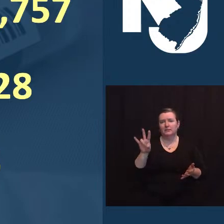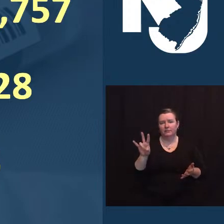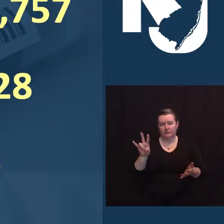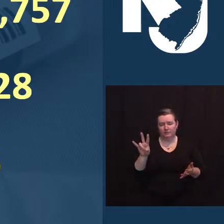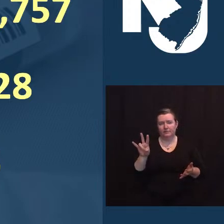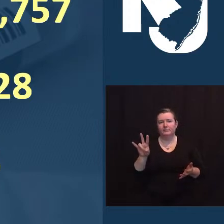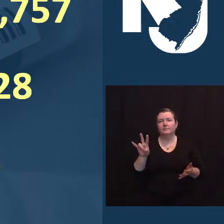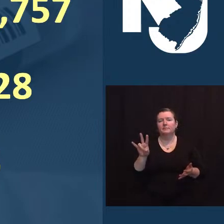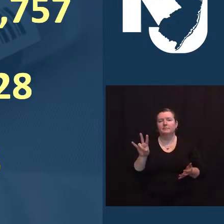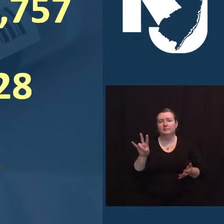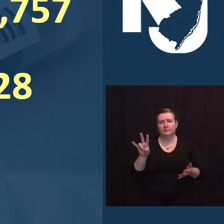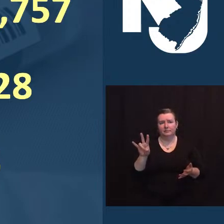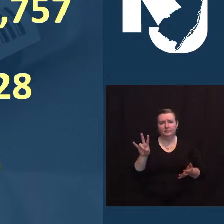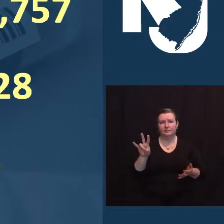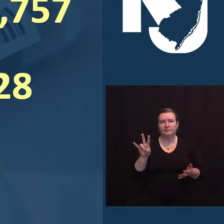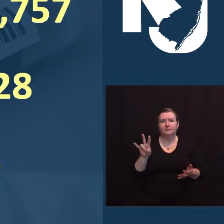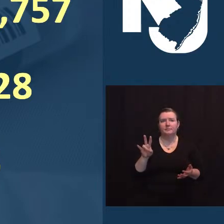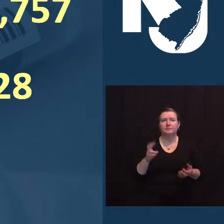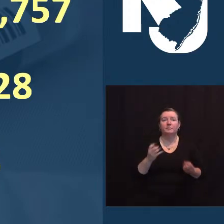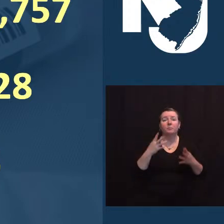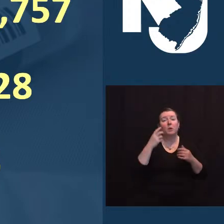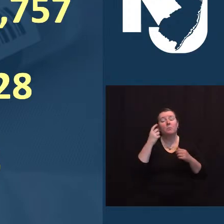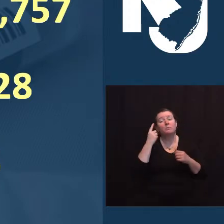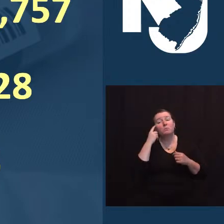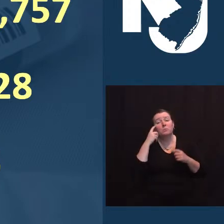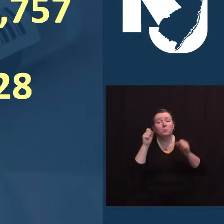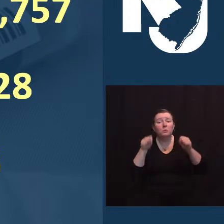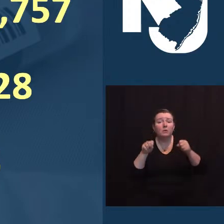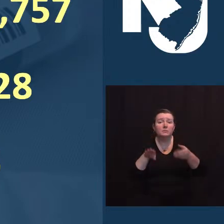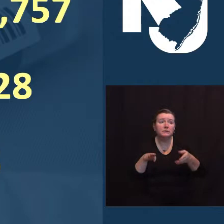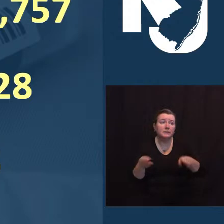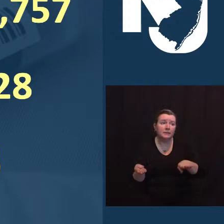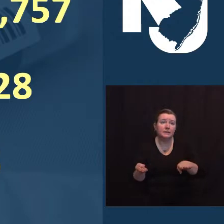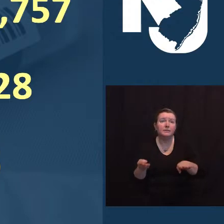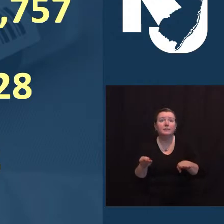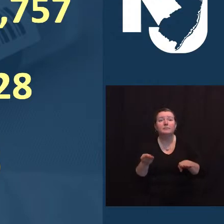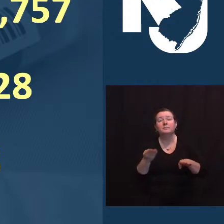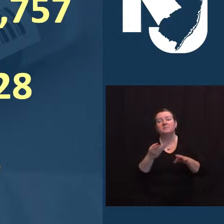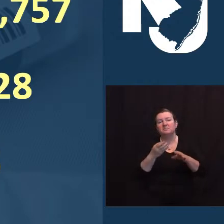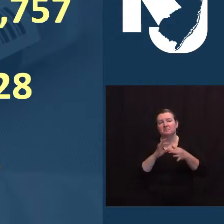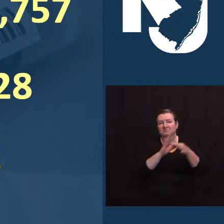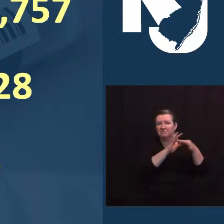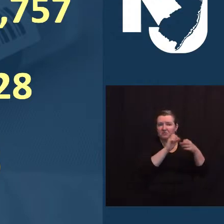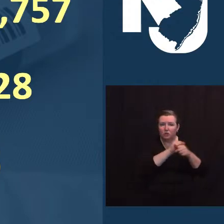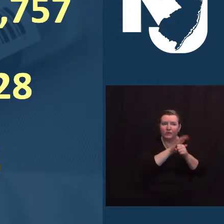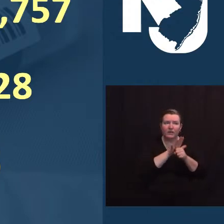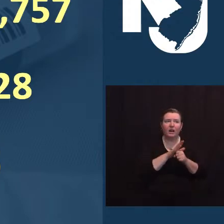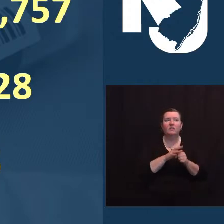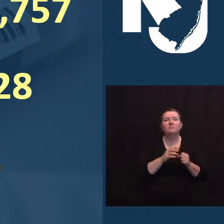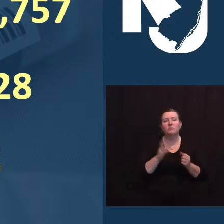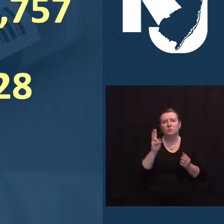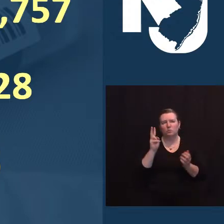21,757. And the number of probable deaths, as we normally do on a Wednesday, has been revised to